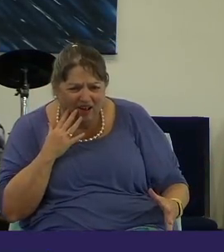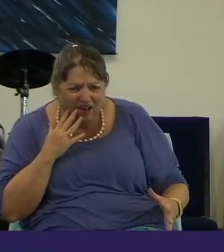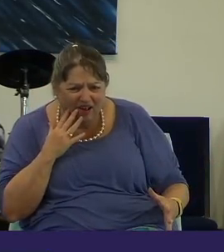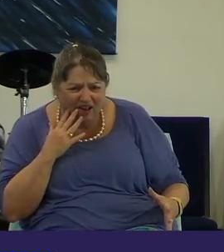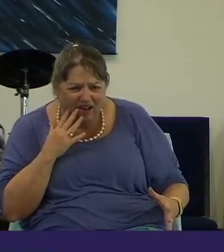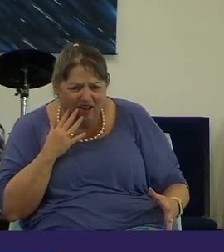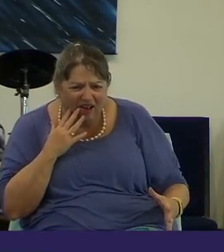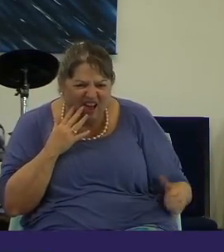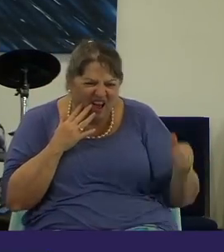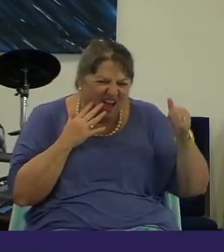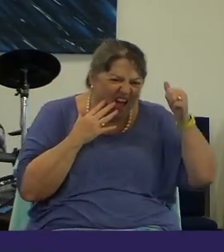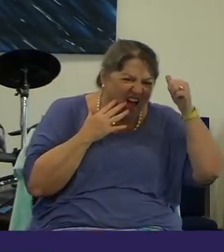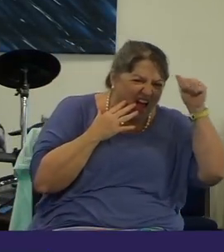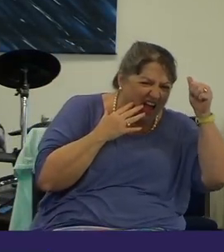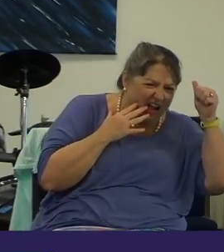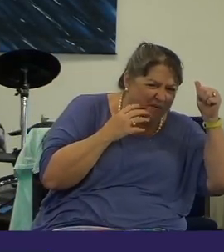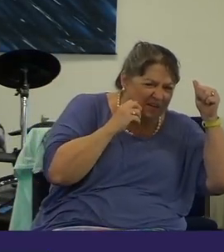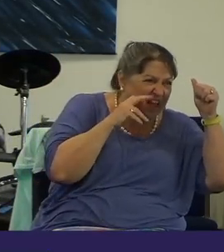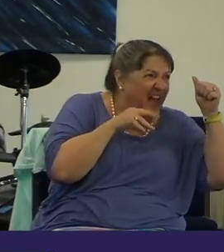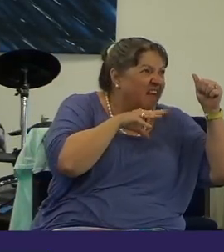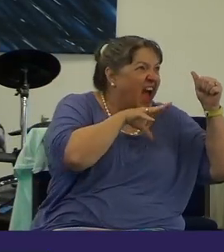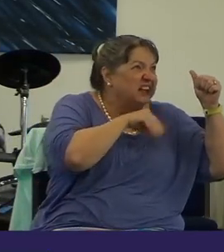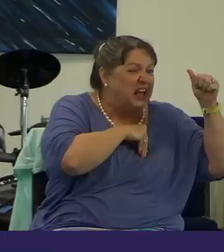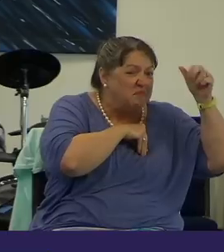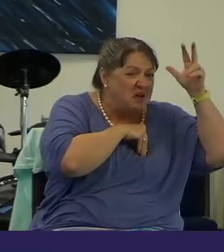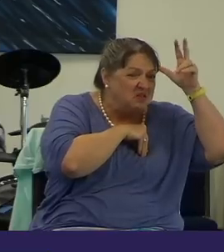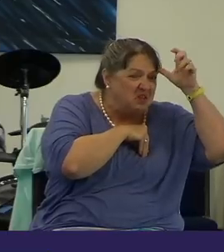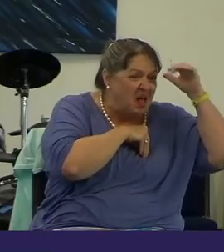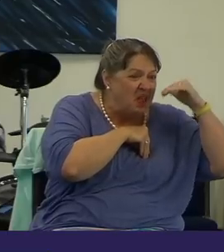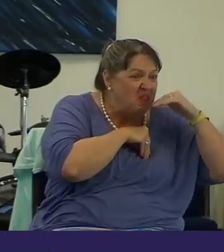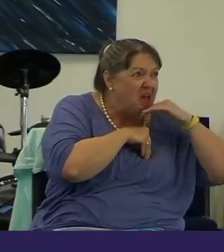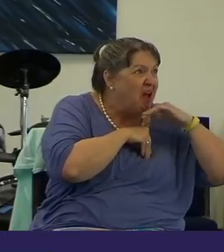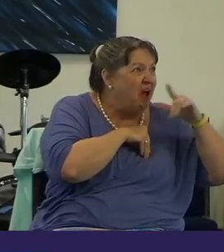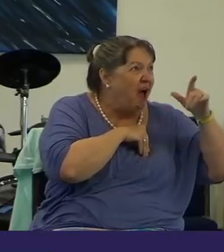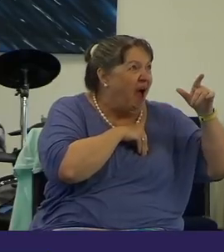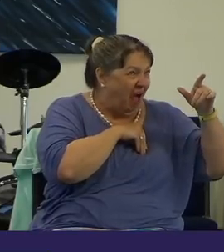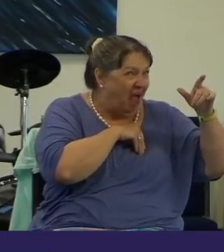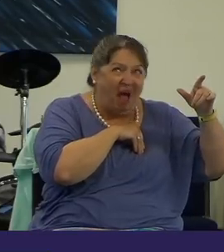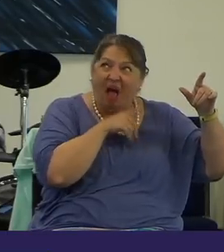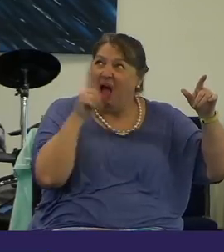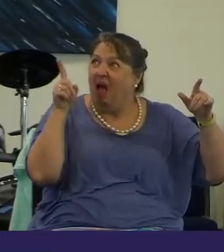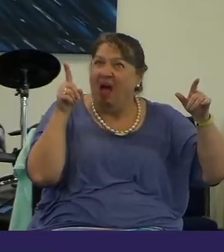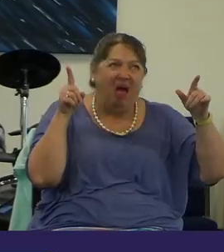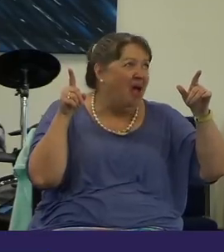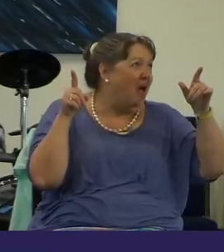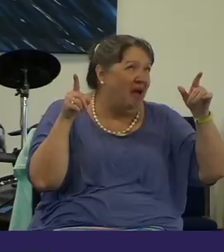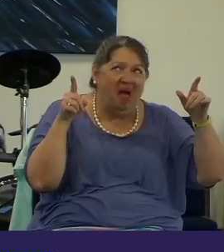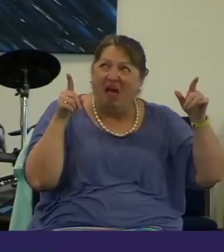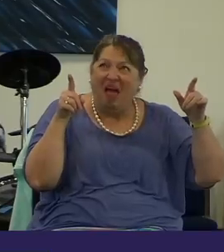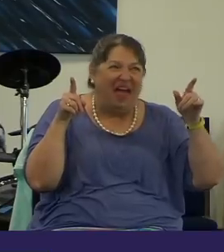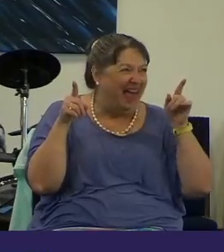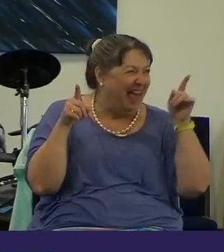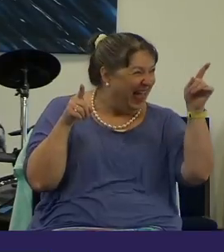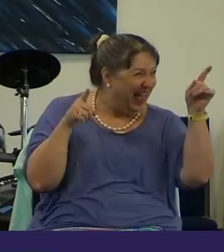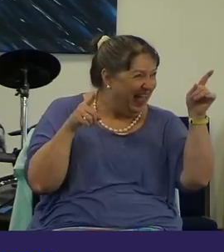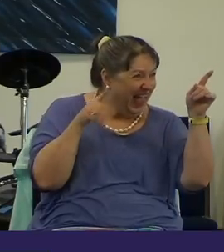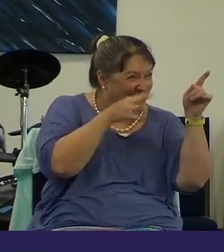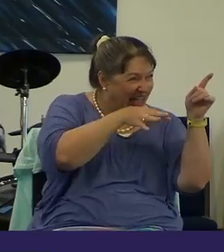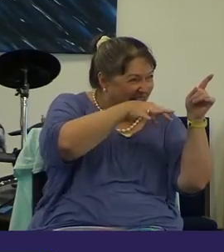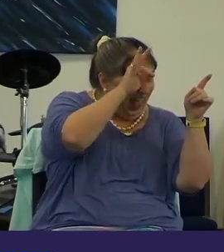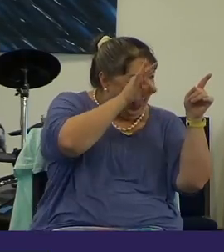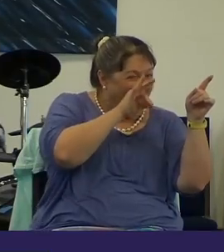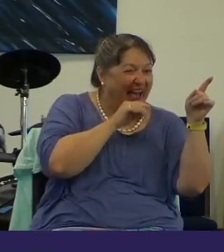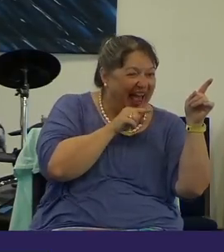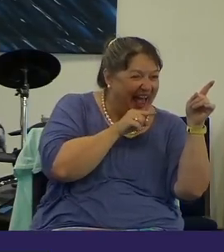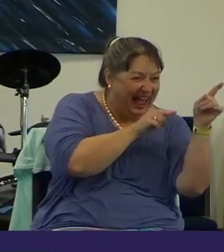Adam and Eve were deceived, that the serpent, the devil, came in there. And what he did was he ripped apart. He broke in